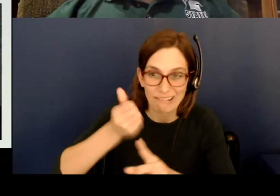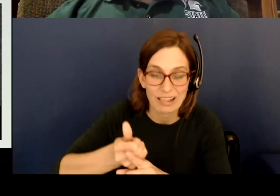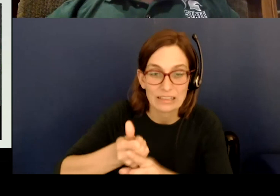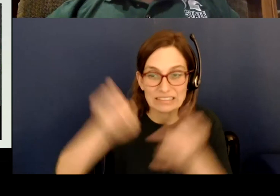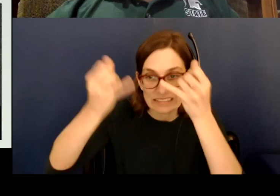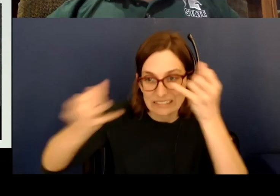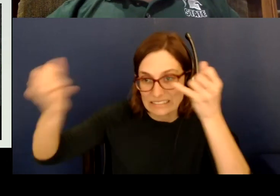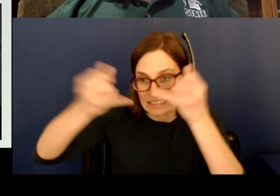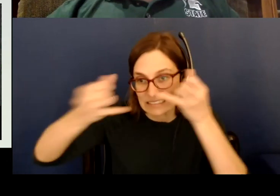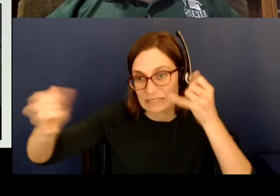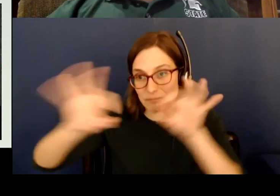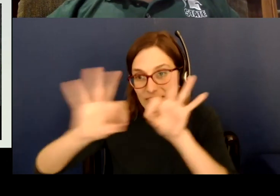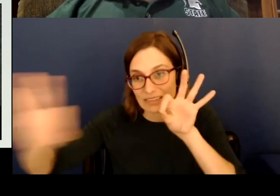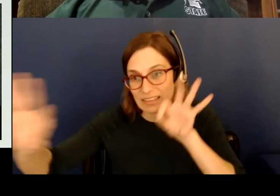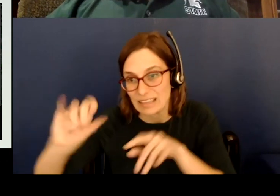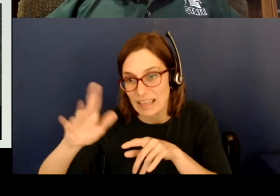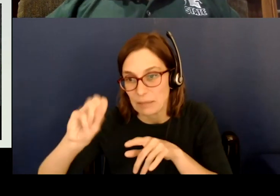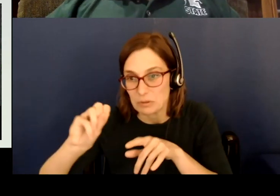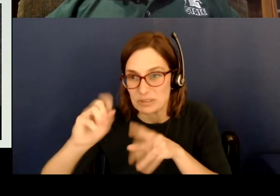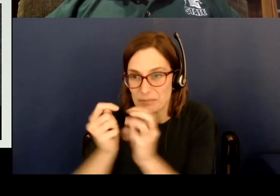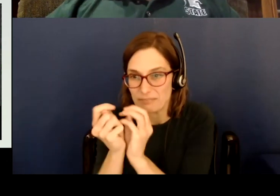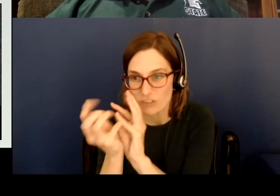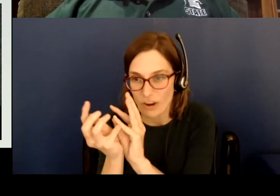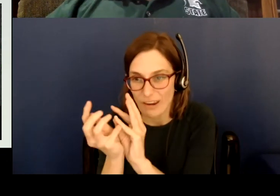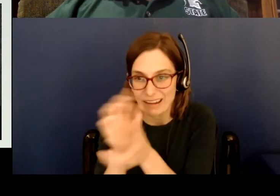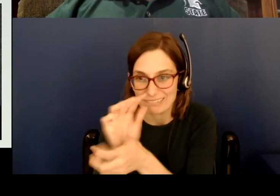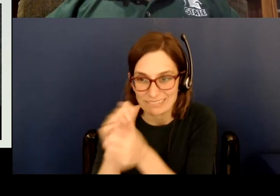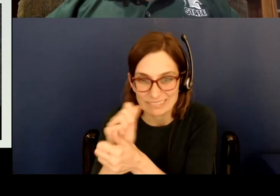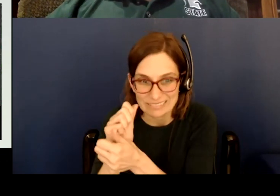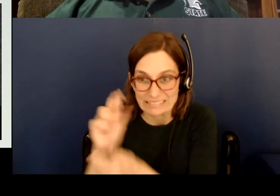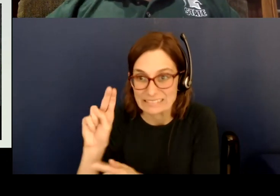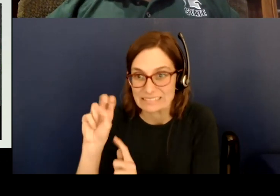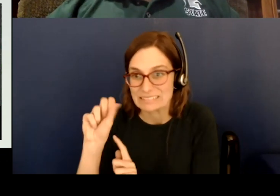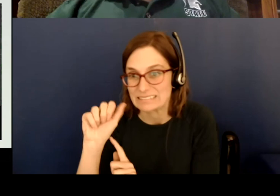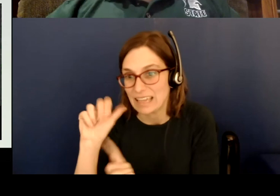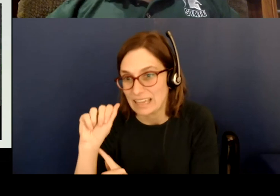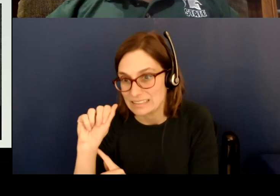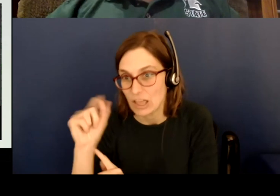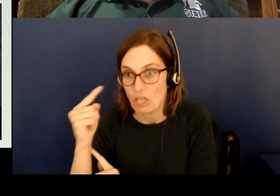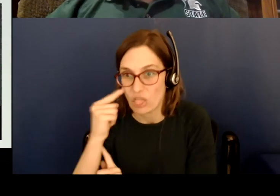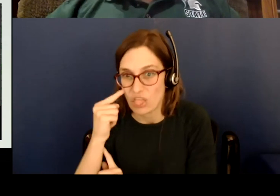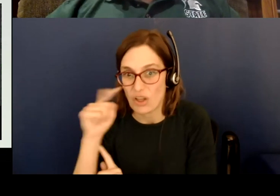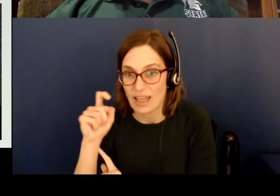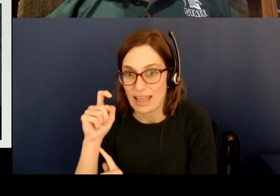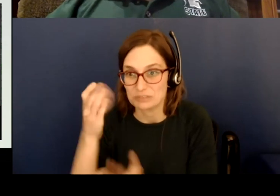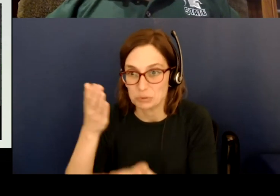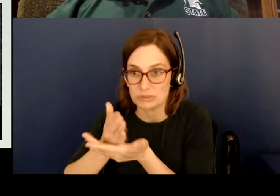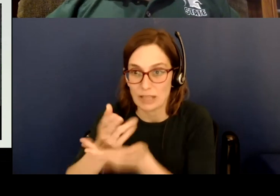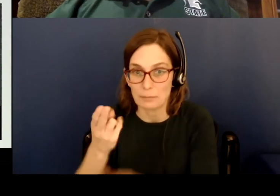a little frayed and a little corroded. And NASA was thinking that they would have to decommission